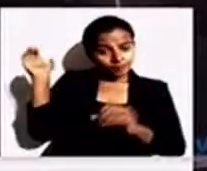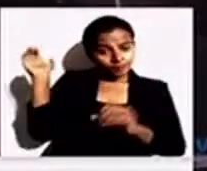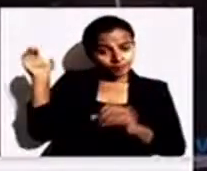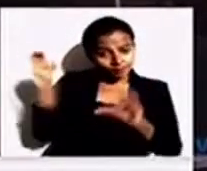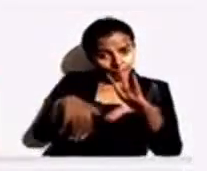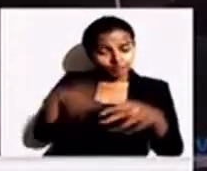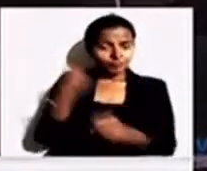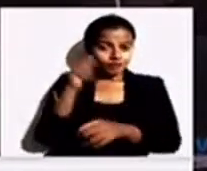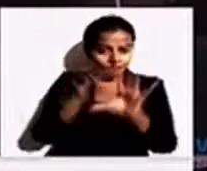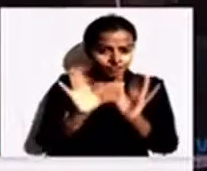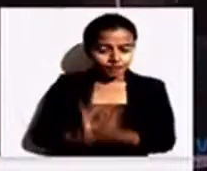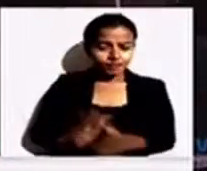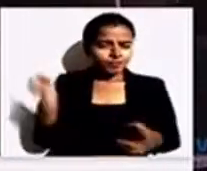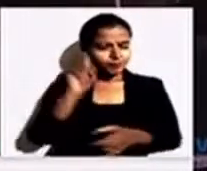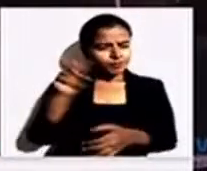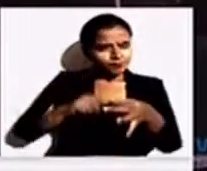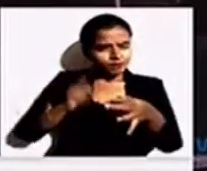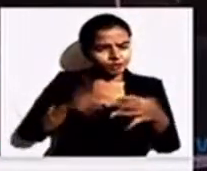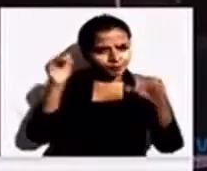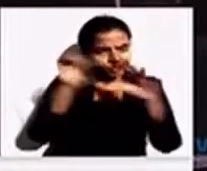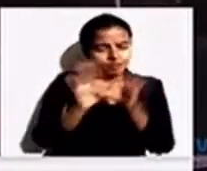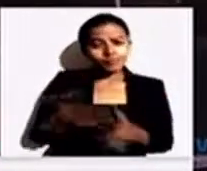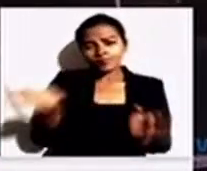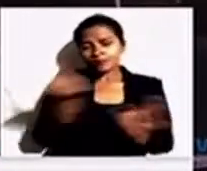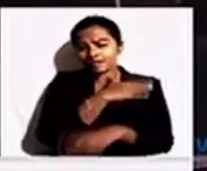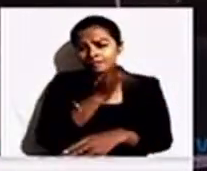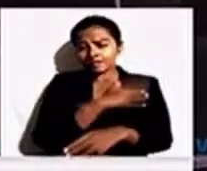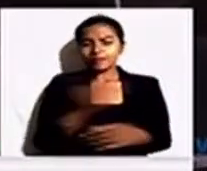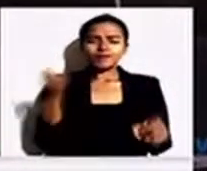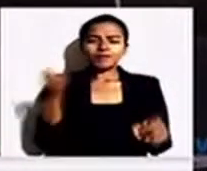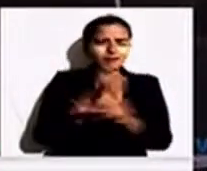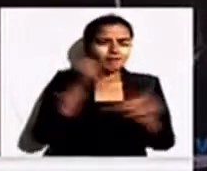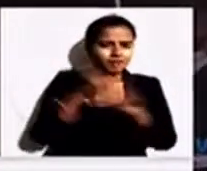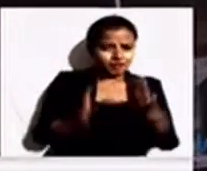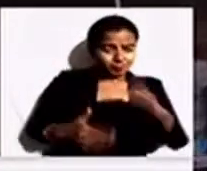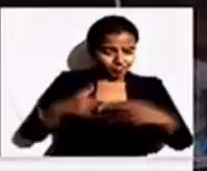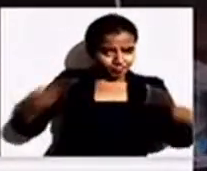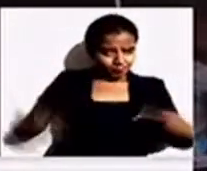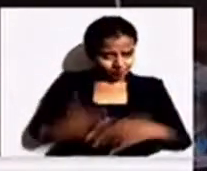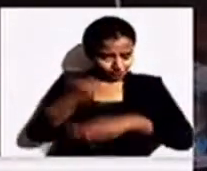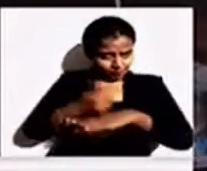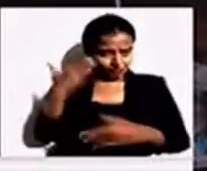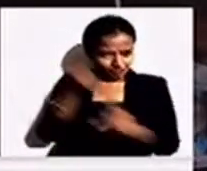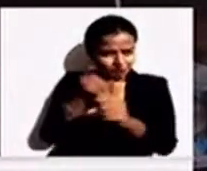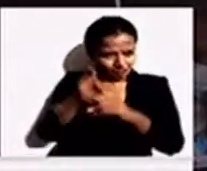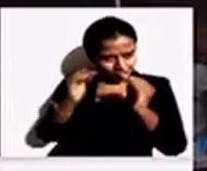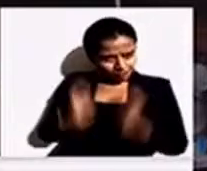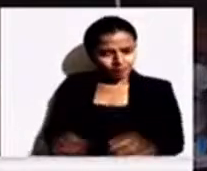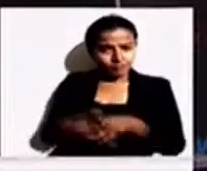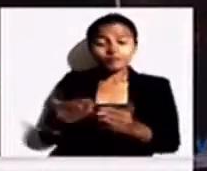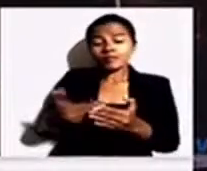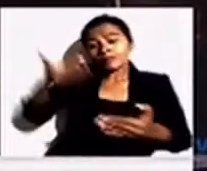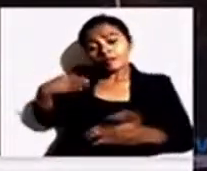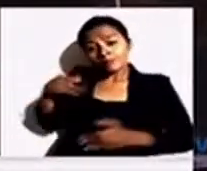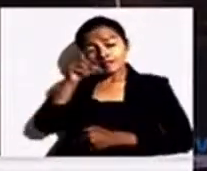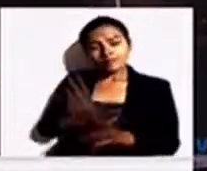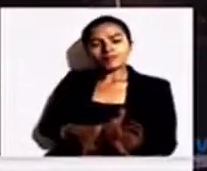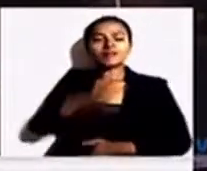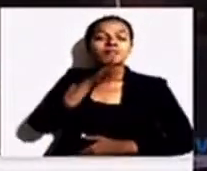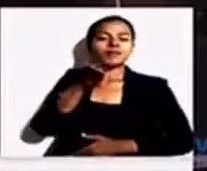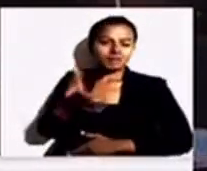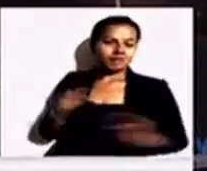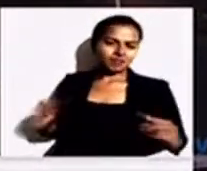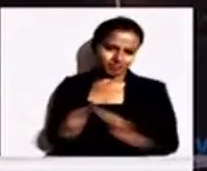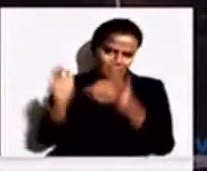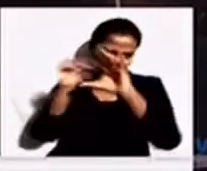regarding the past to sling mud at the opposition leader. If we talk about his background and history, he will be ashamed to enter the parliamentary chamber.